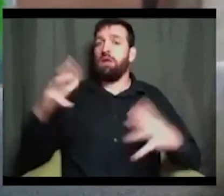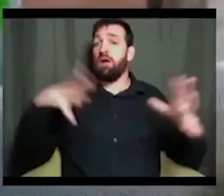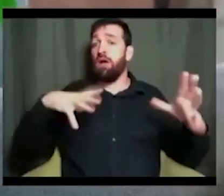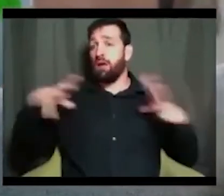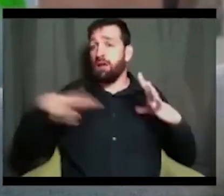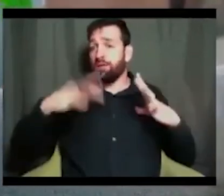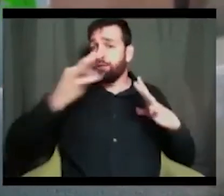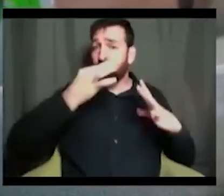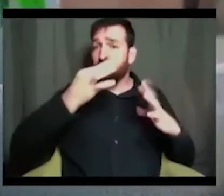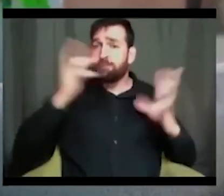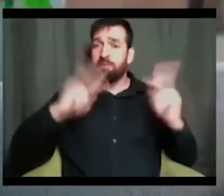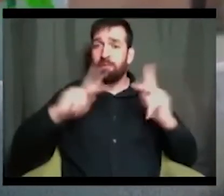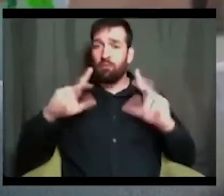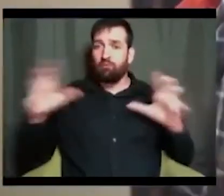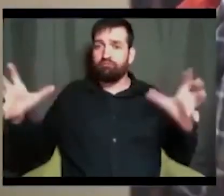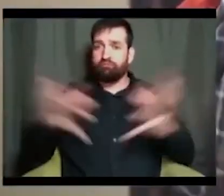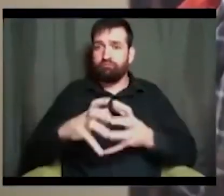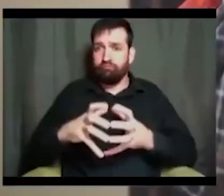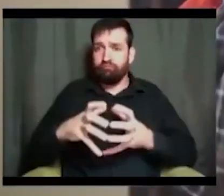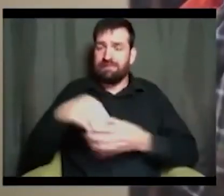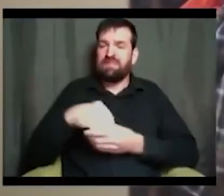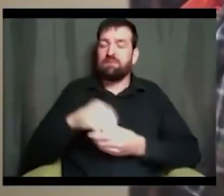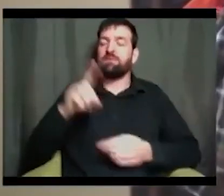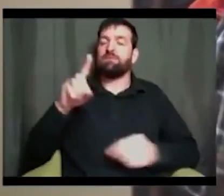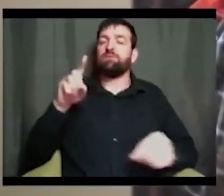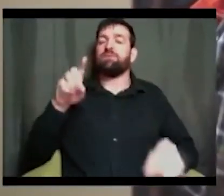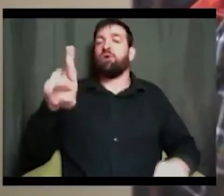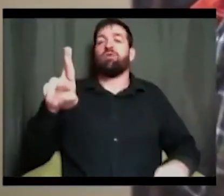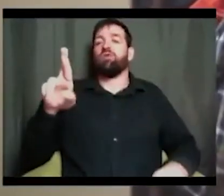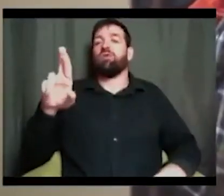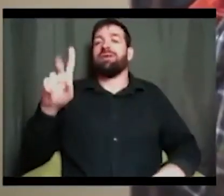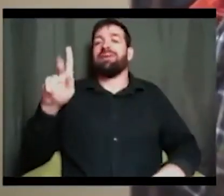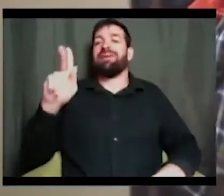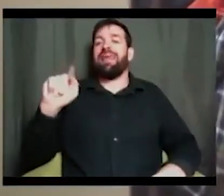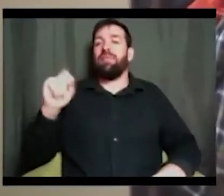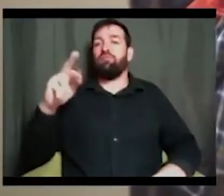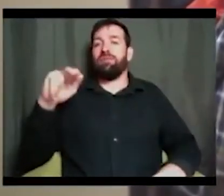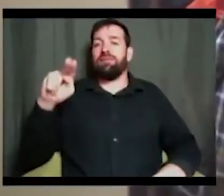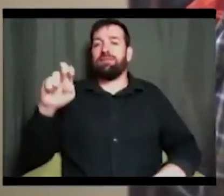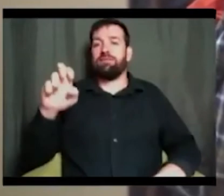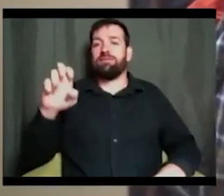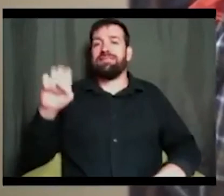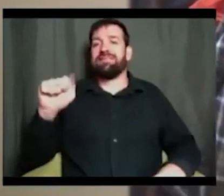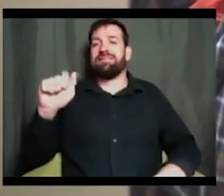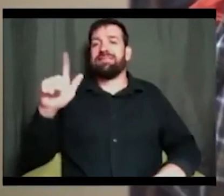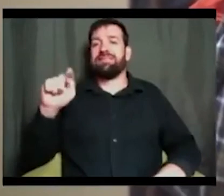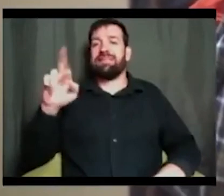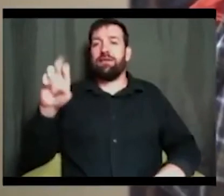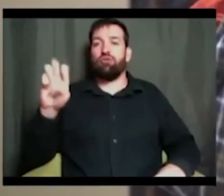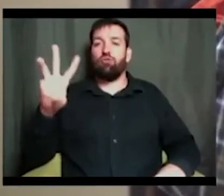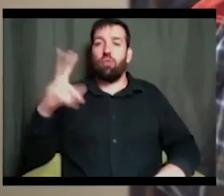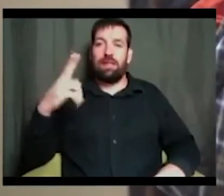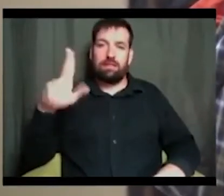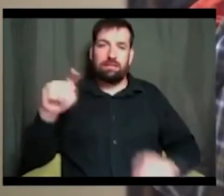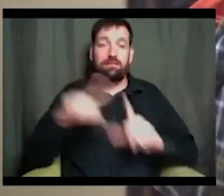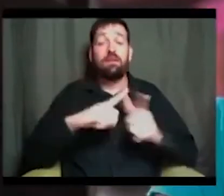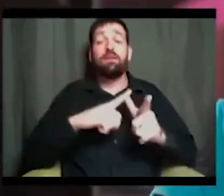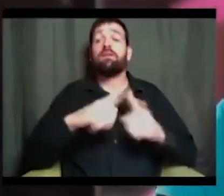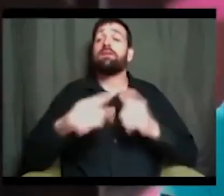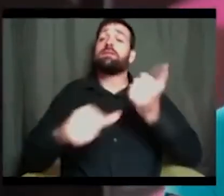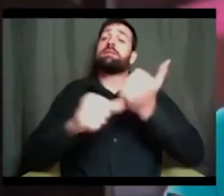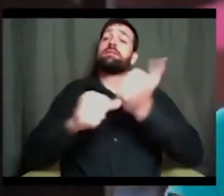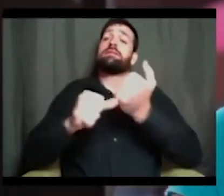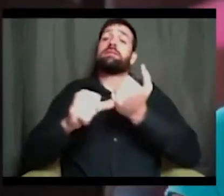are huddled up inside. Dr. Catherine Satterwhite with Health and Human Services, along with Don O'Connell, the Assistant Secretary for Preparedness